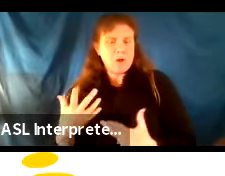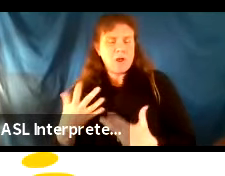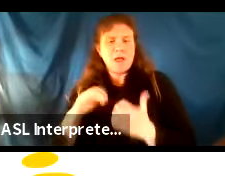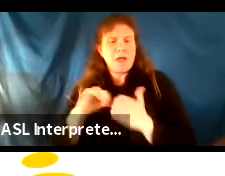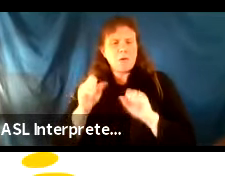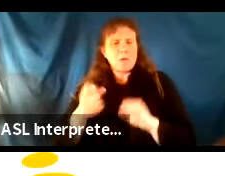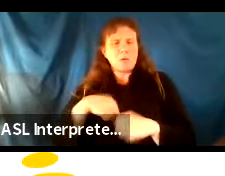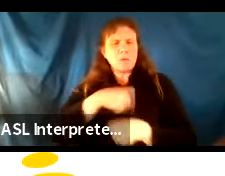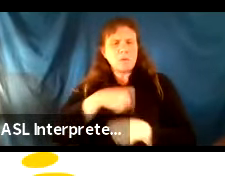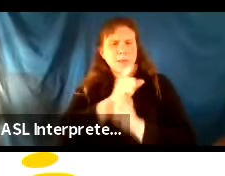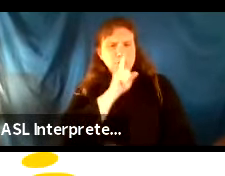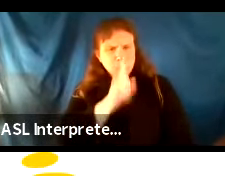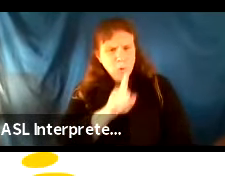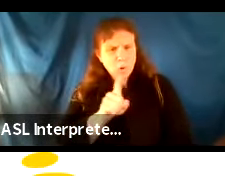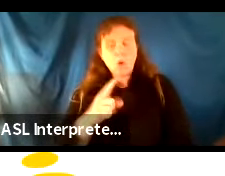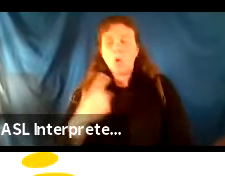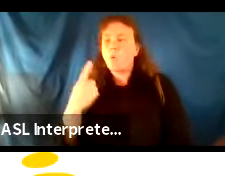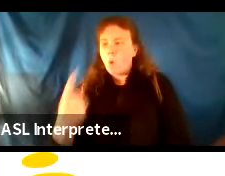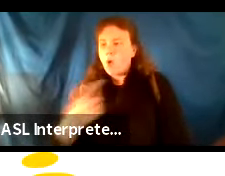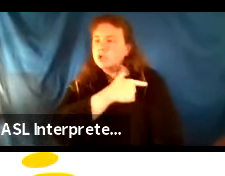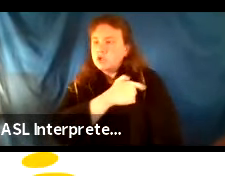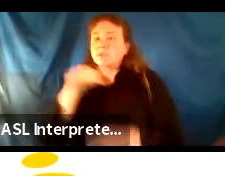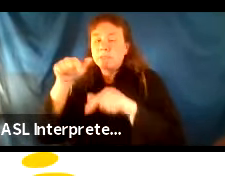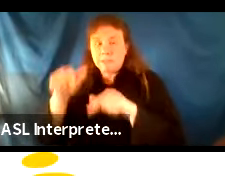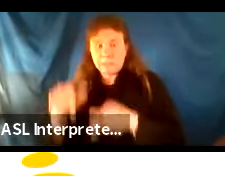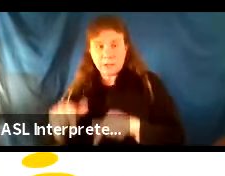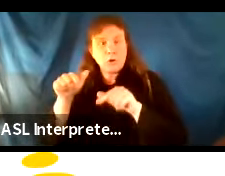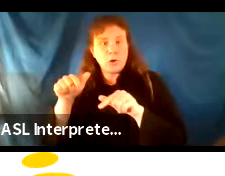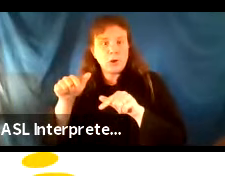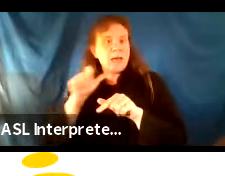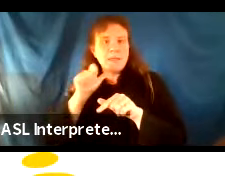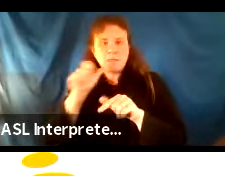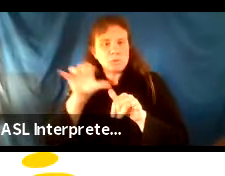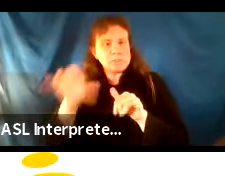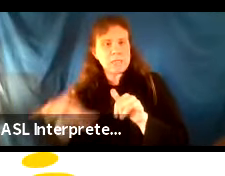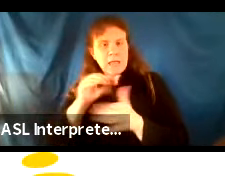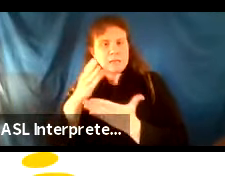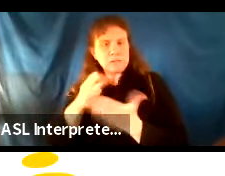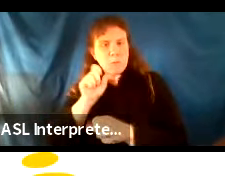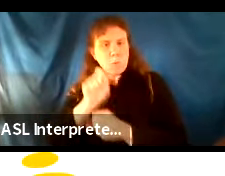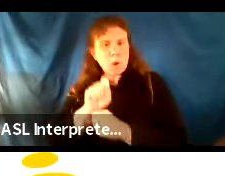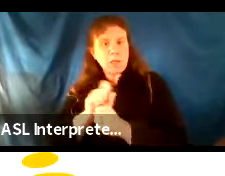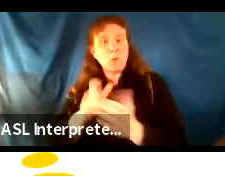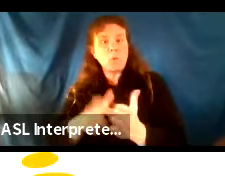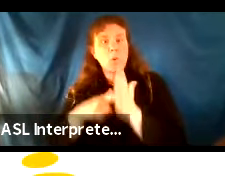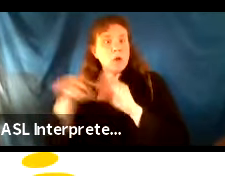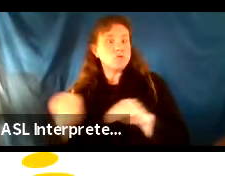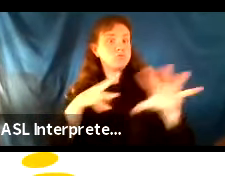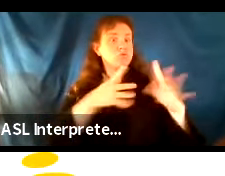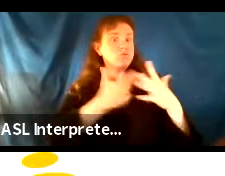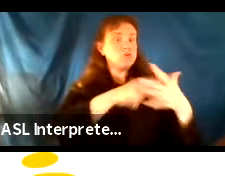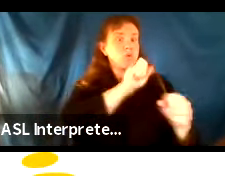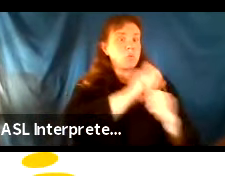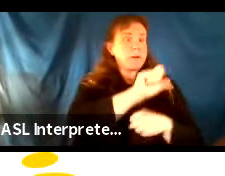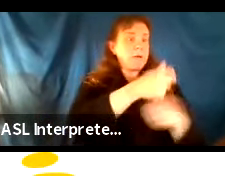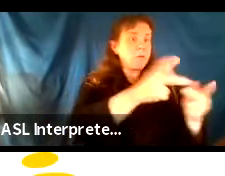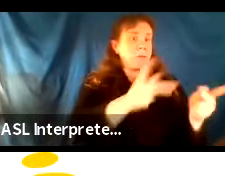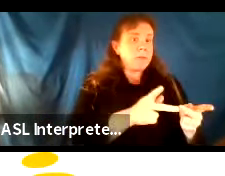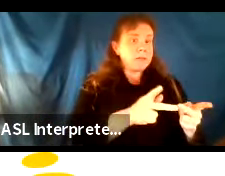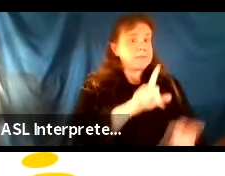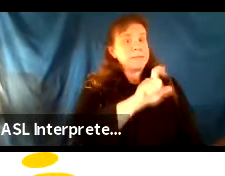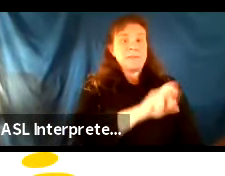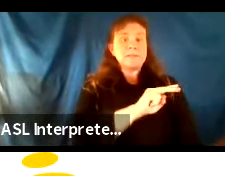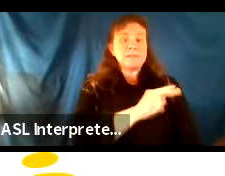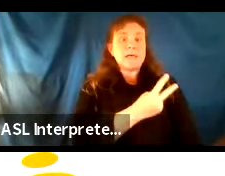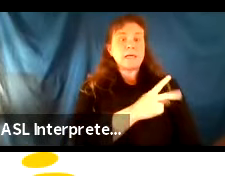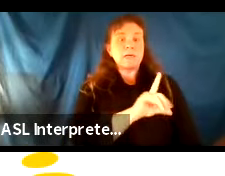that they take a dose here and they don't stay and stop working, and they have to migrate, and then they now need the second dose out in Salinas,